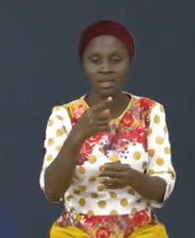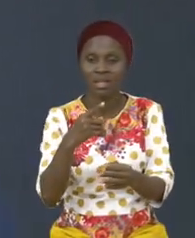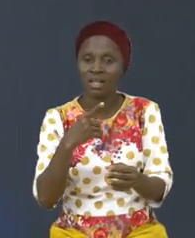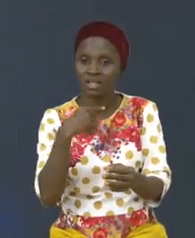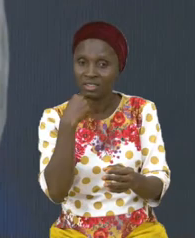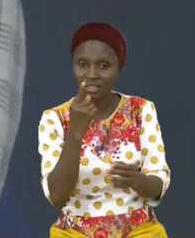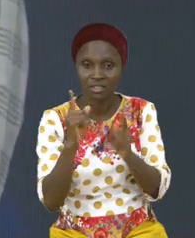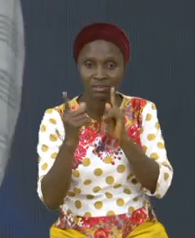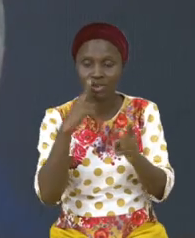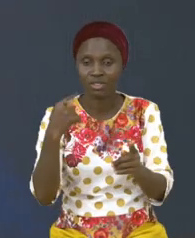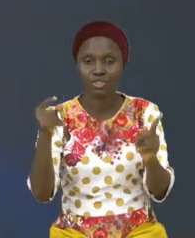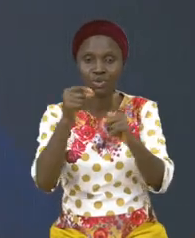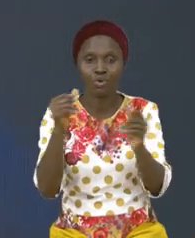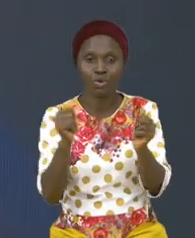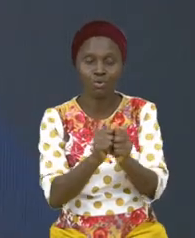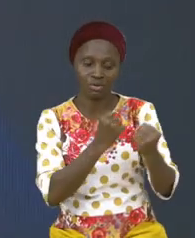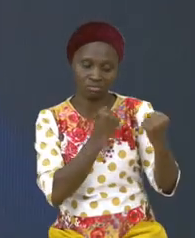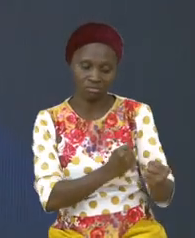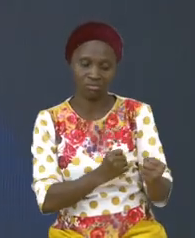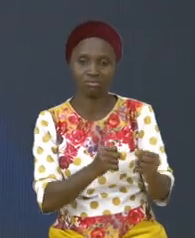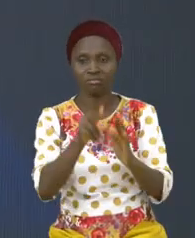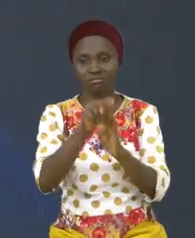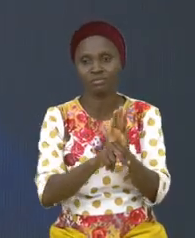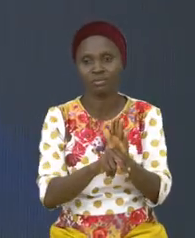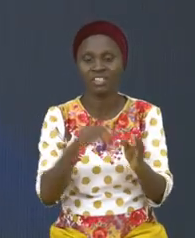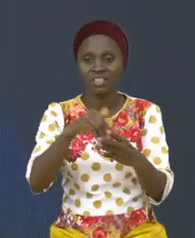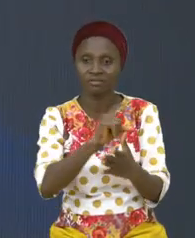at verse 33. In verse 33,